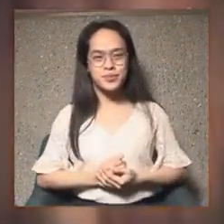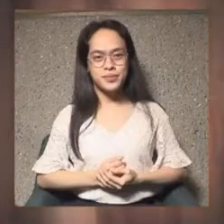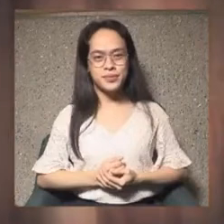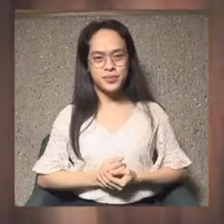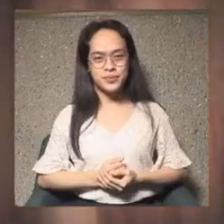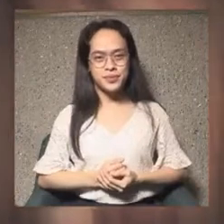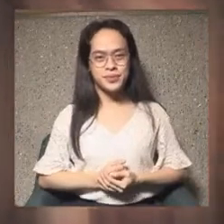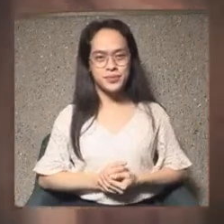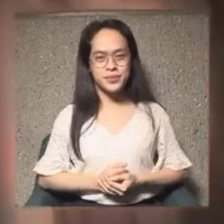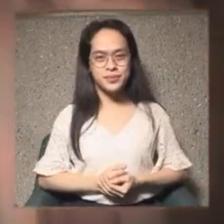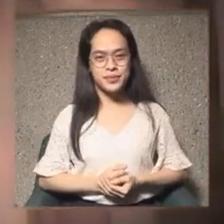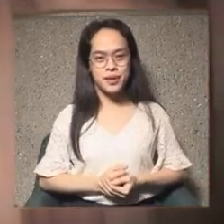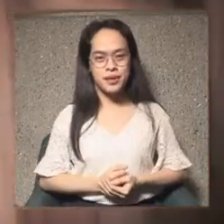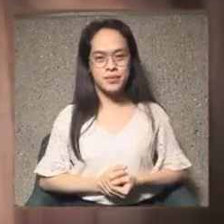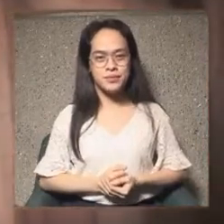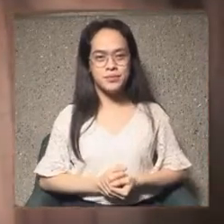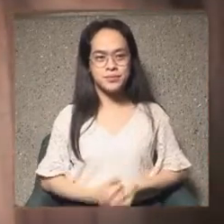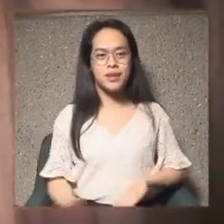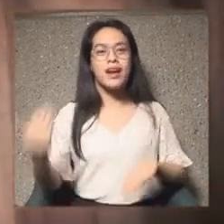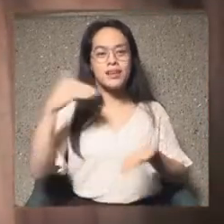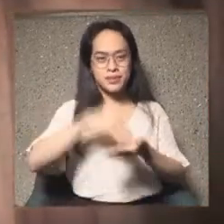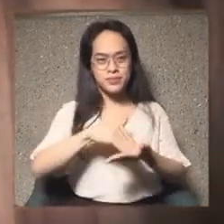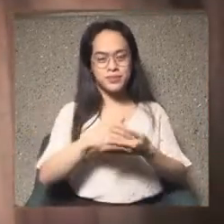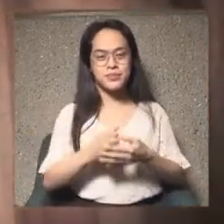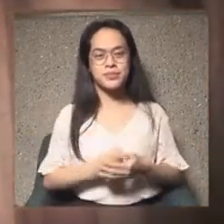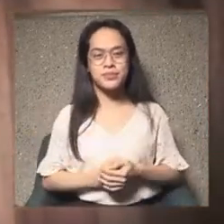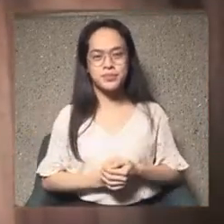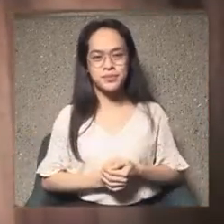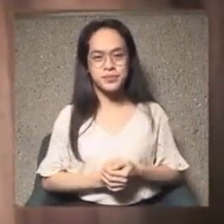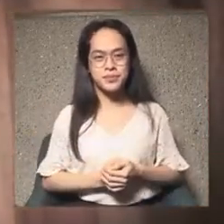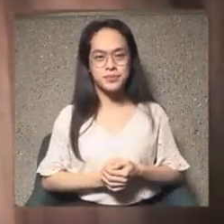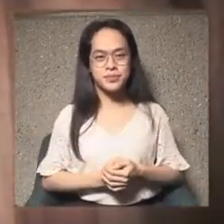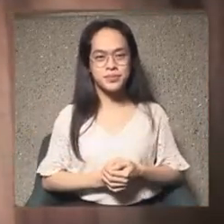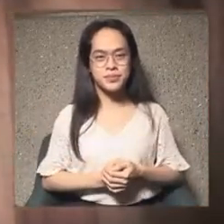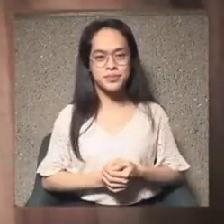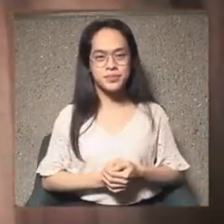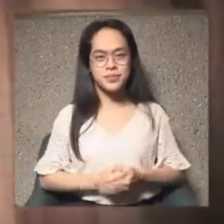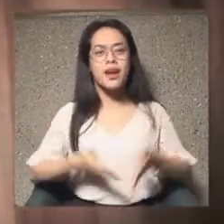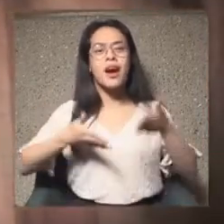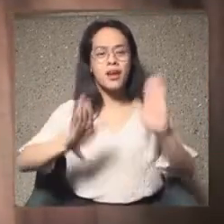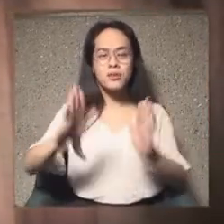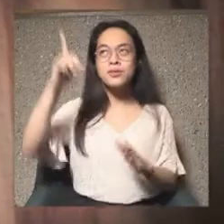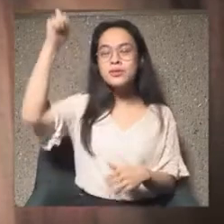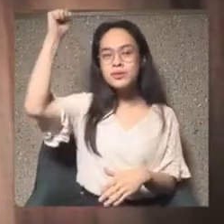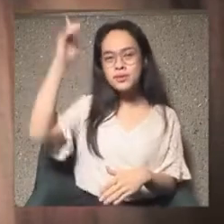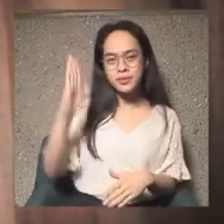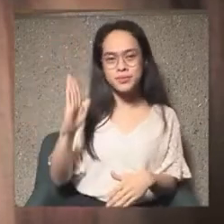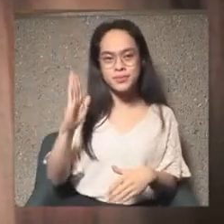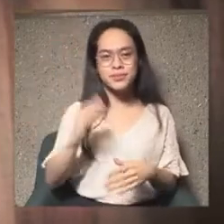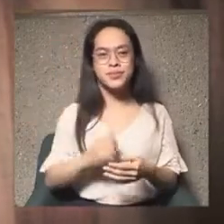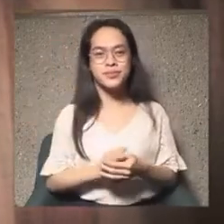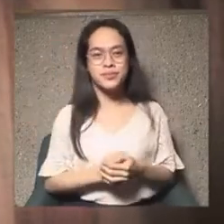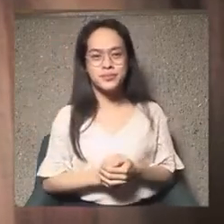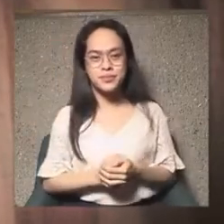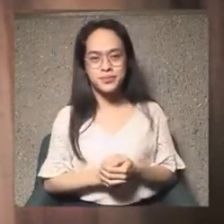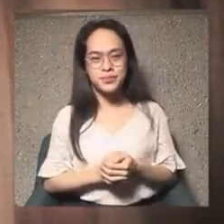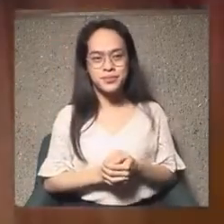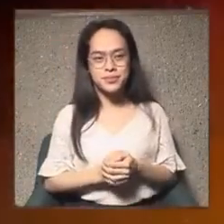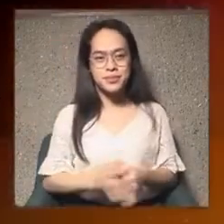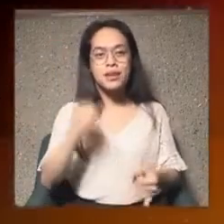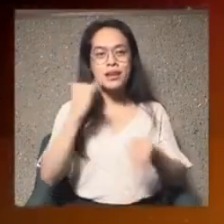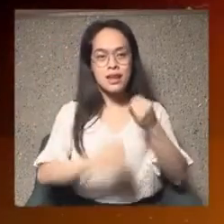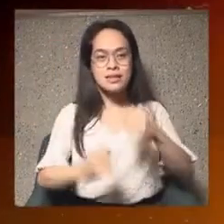Again, when you let God win, in the end, you win too.